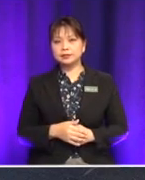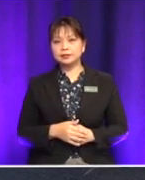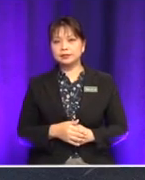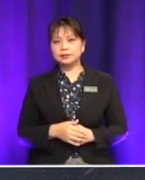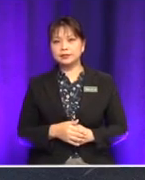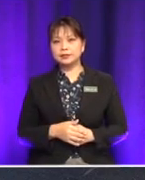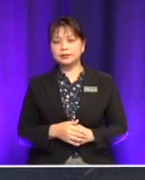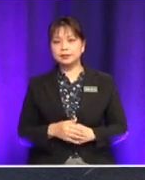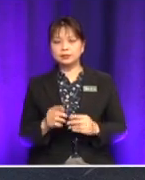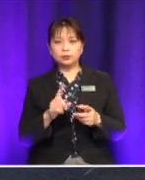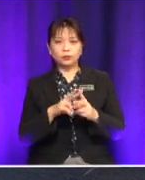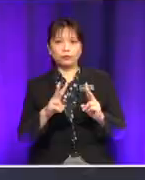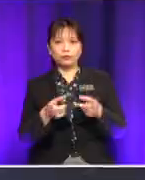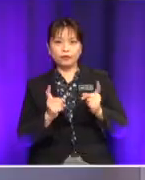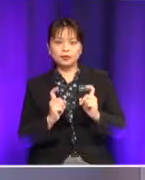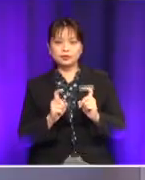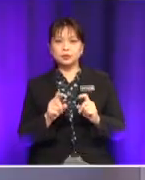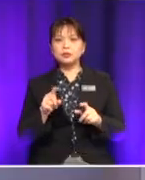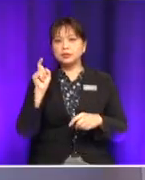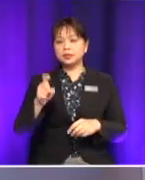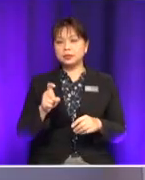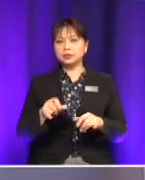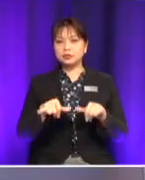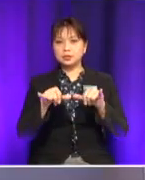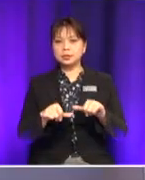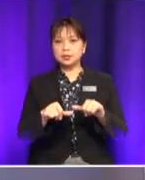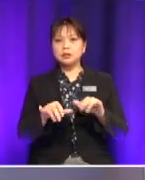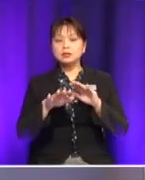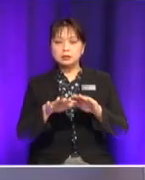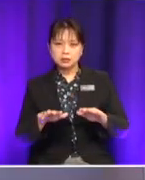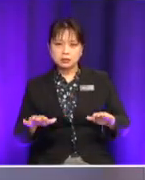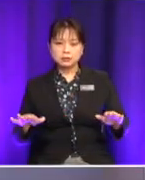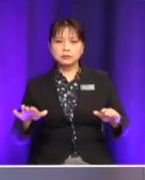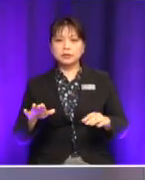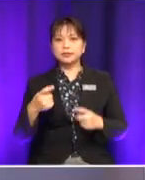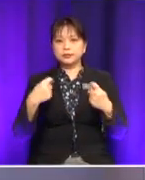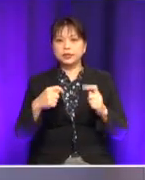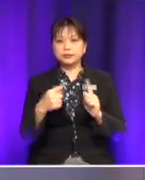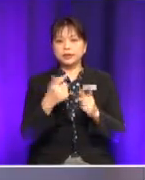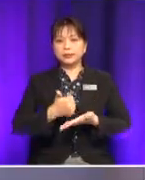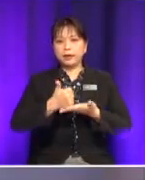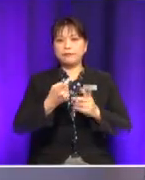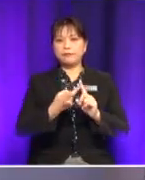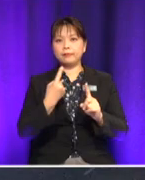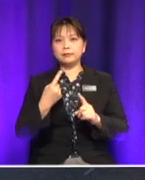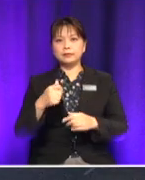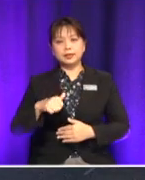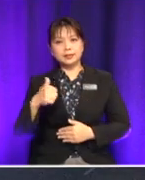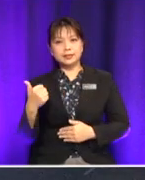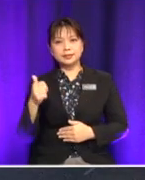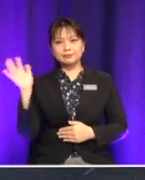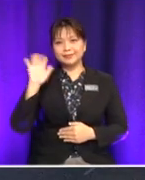You were so fast. All right, you have to stay calm, don't get panic, and try to get help from anyone. Okay, good. Bye,